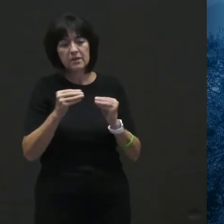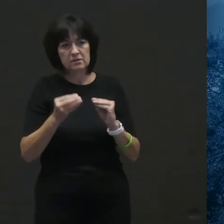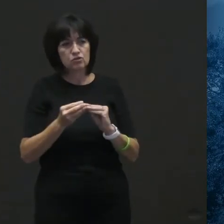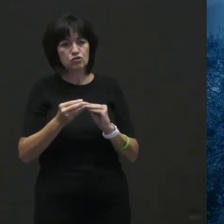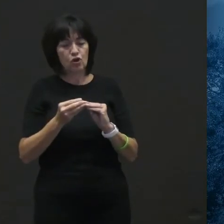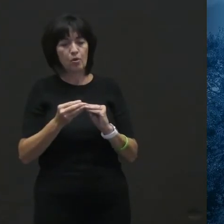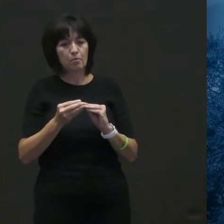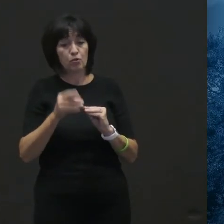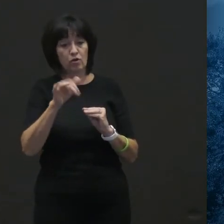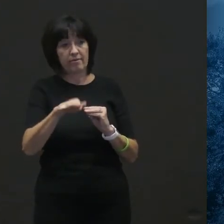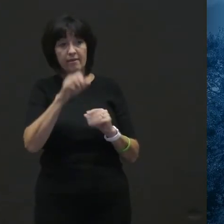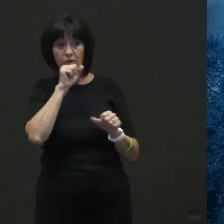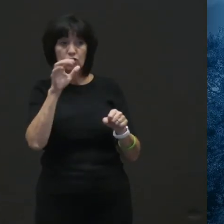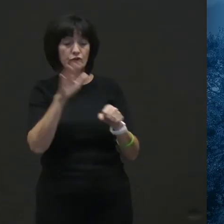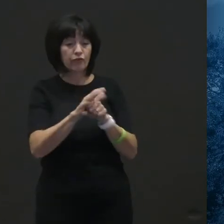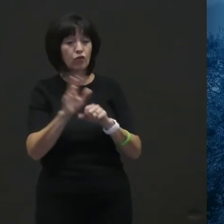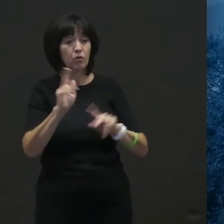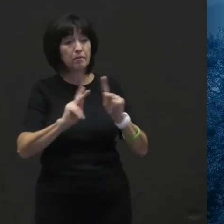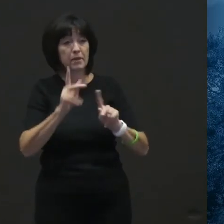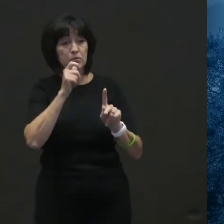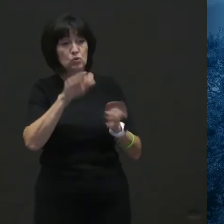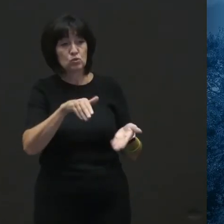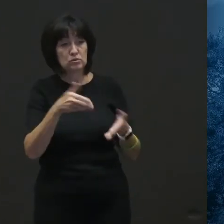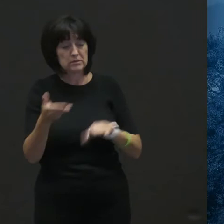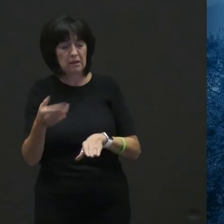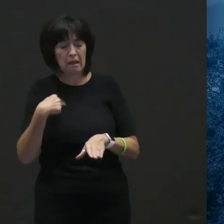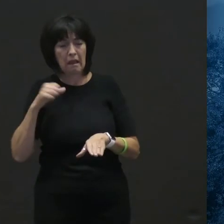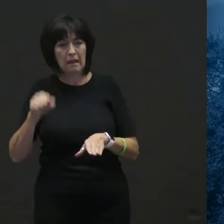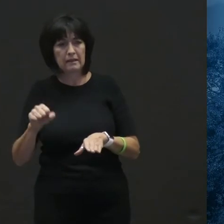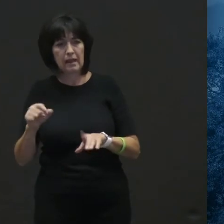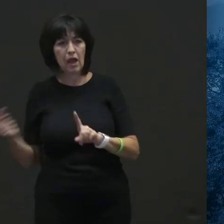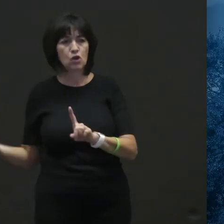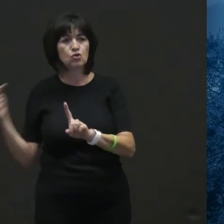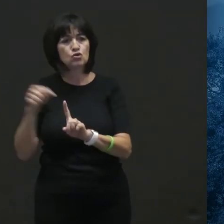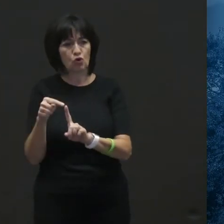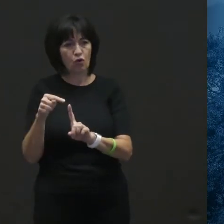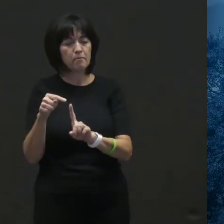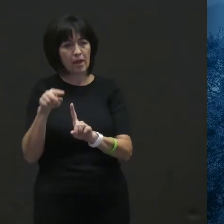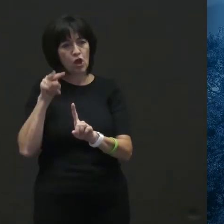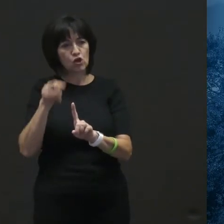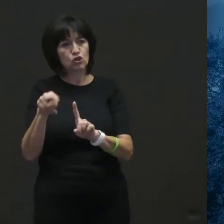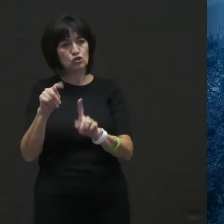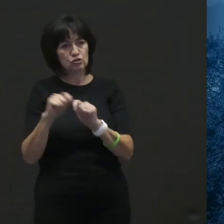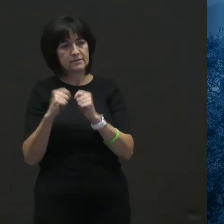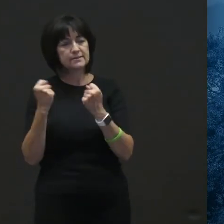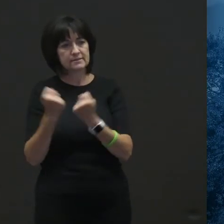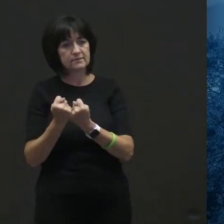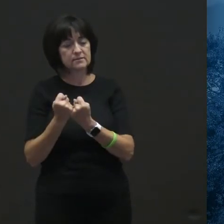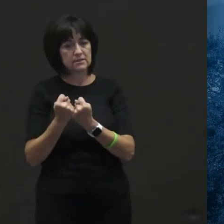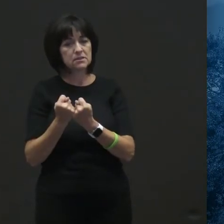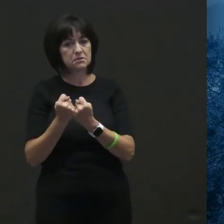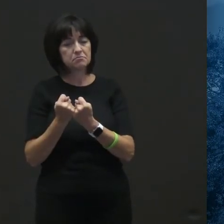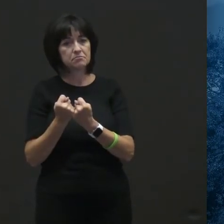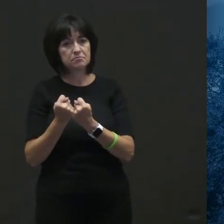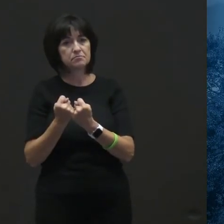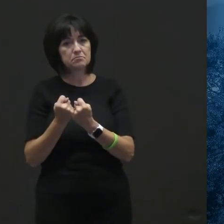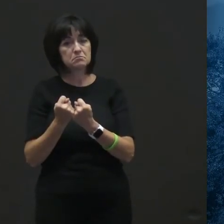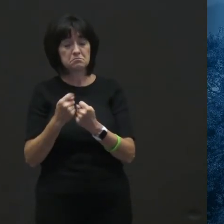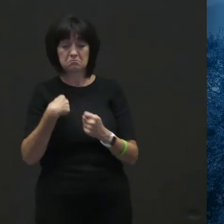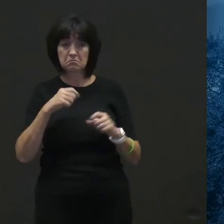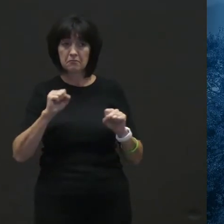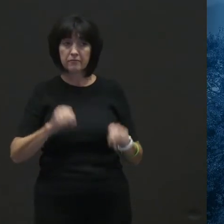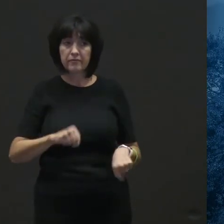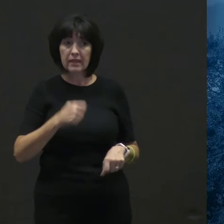but I can circle back with the team, Meredith, and see if we can get that. I will tell you, and I asked